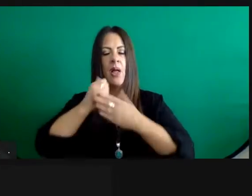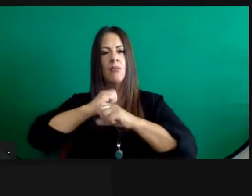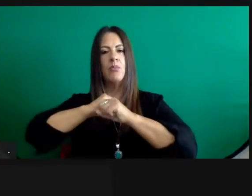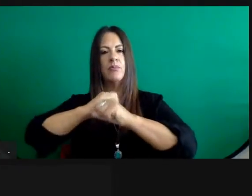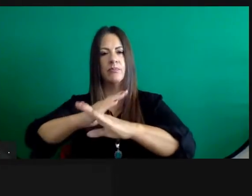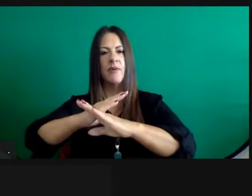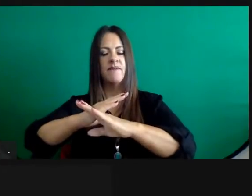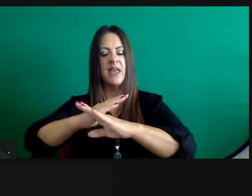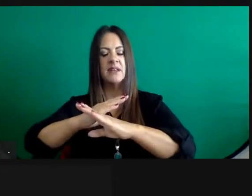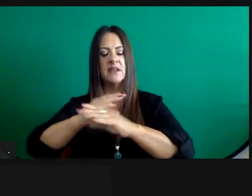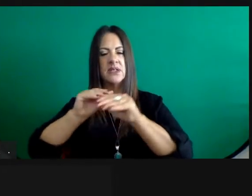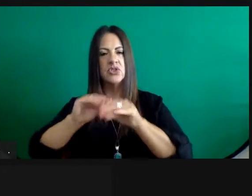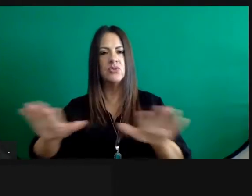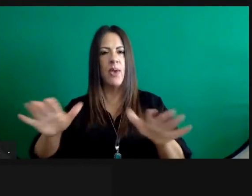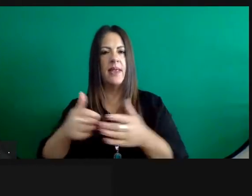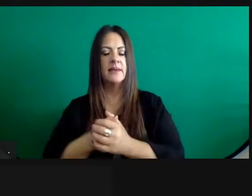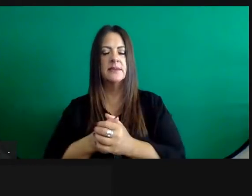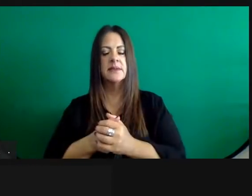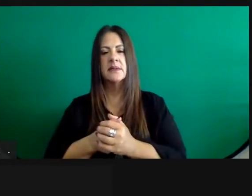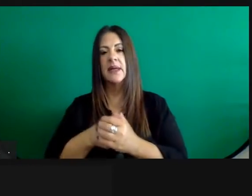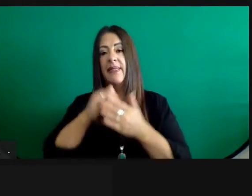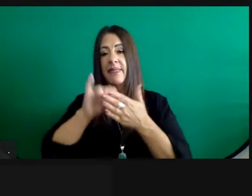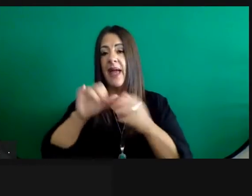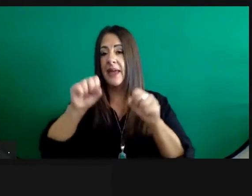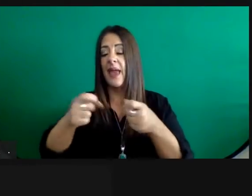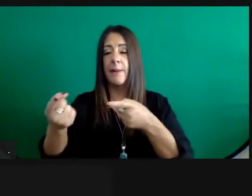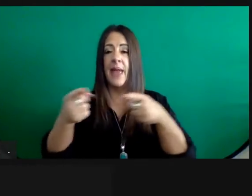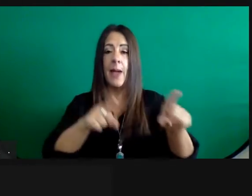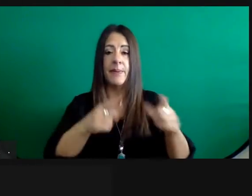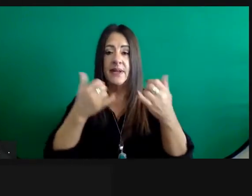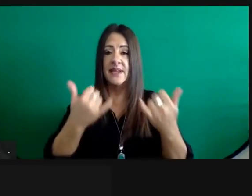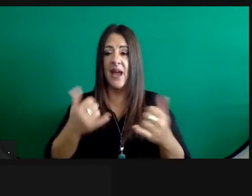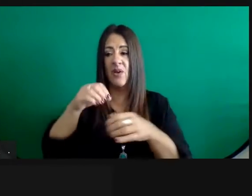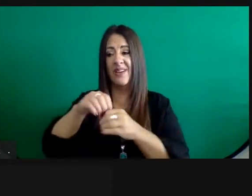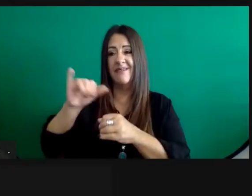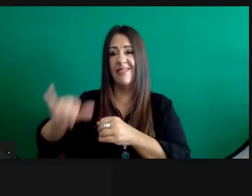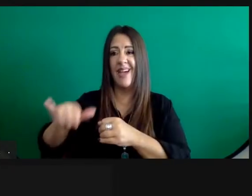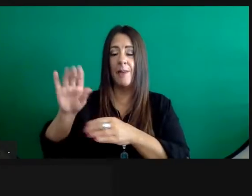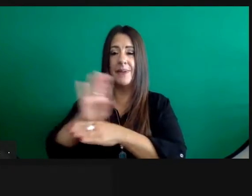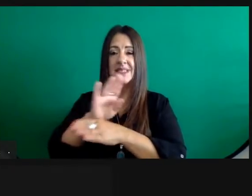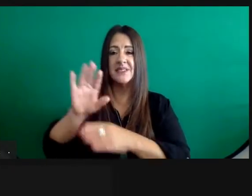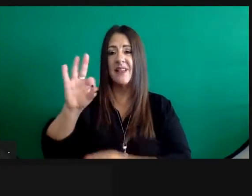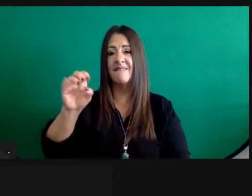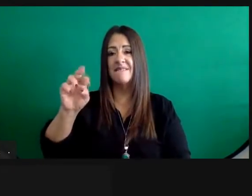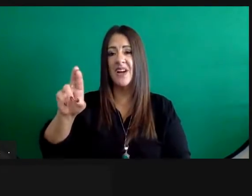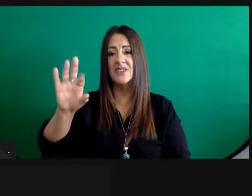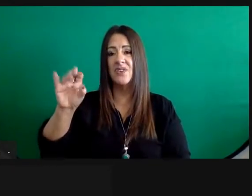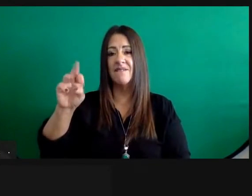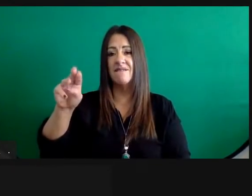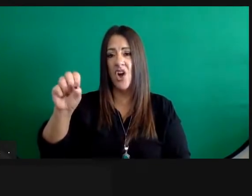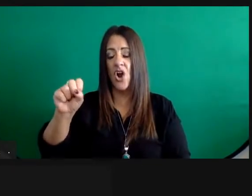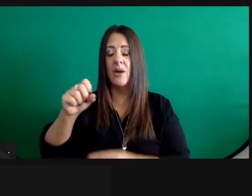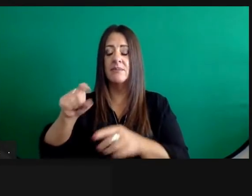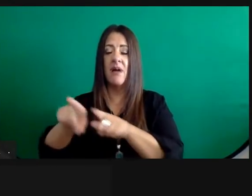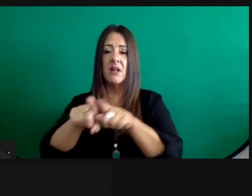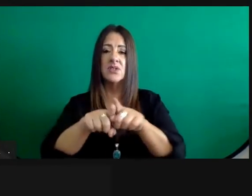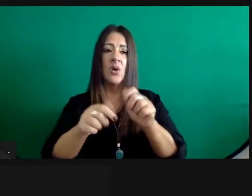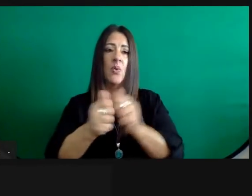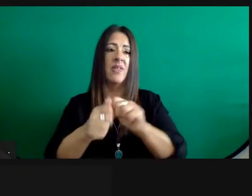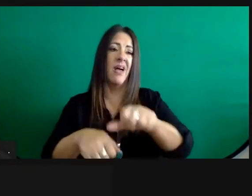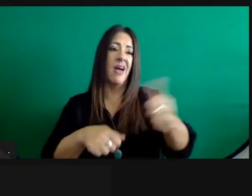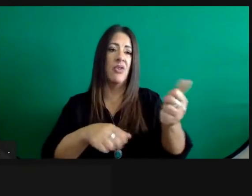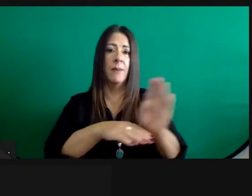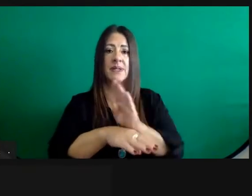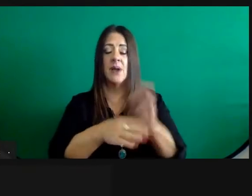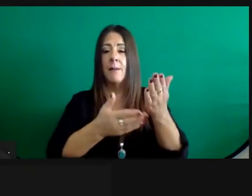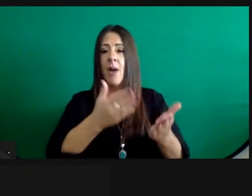throughout. And that may indeed be happening again in foster farms and other places like it. And it is something that we